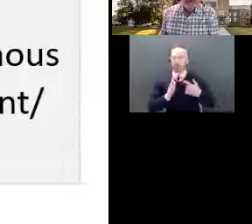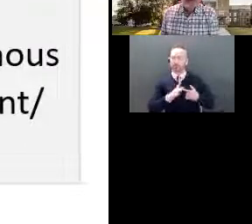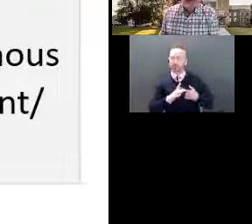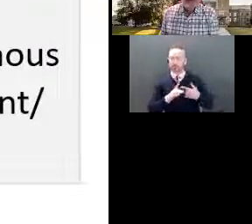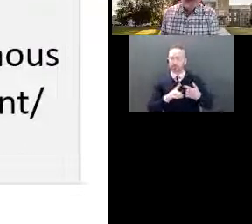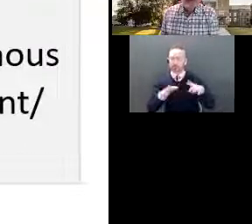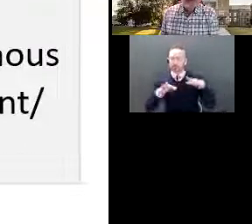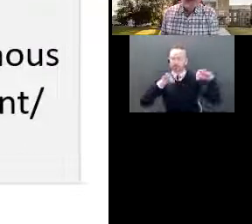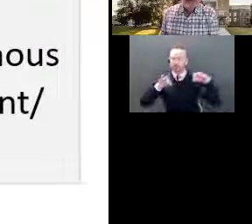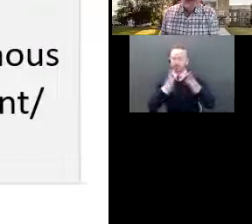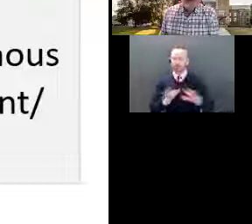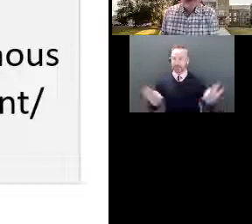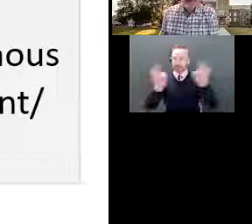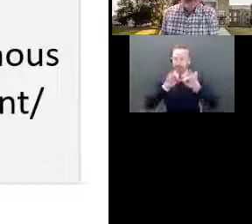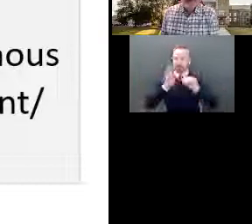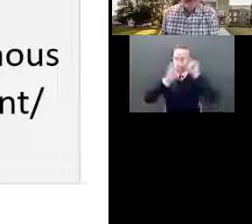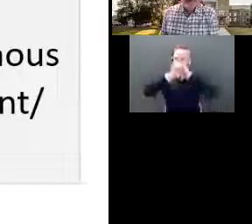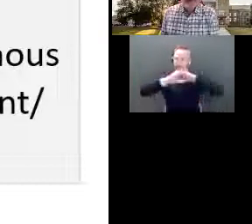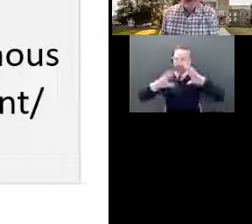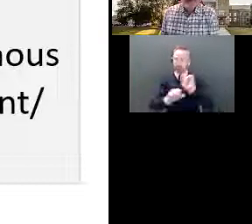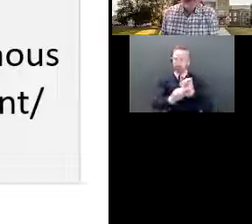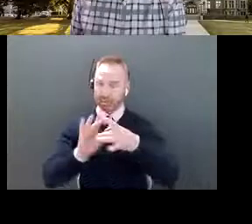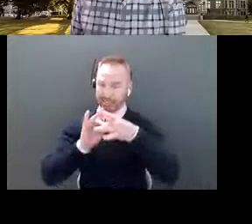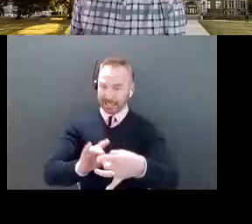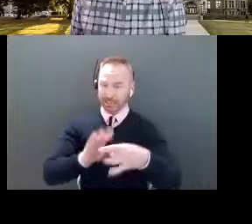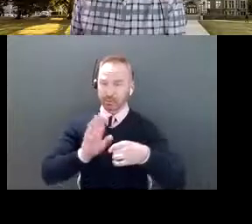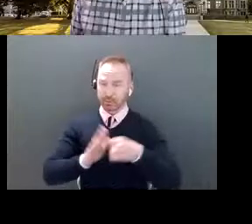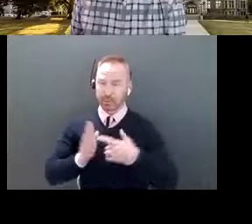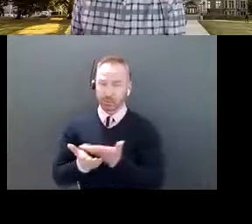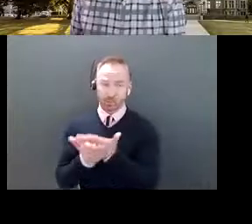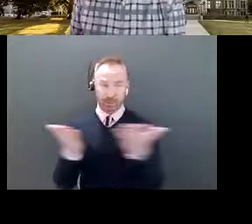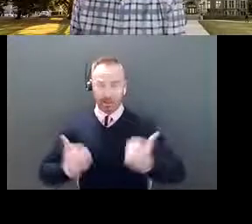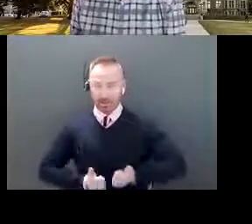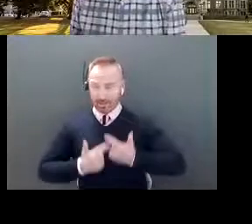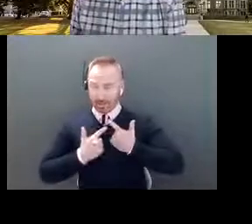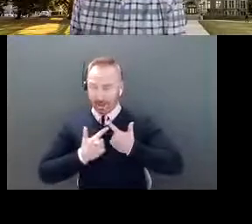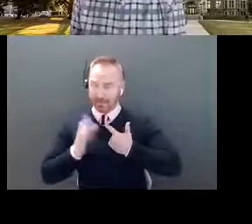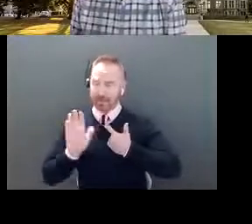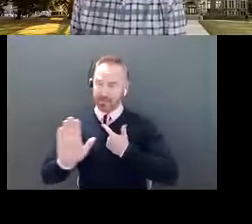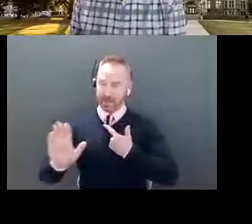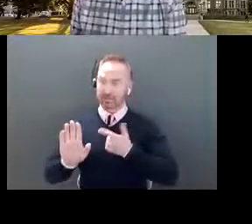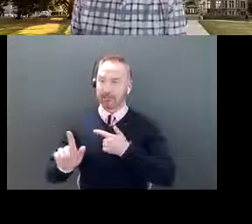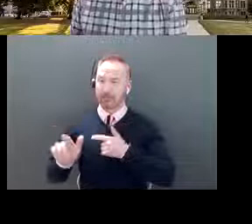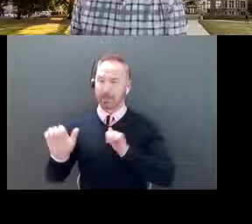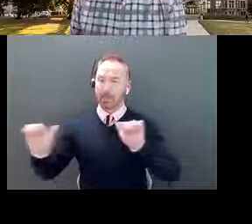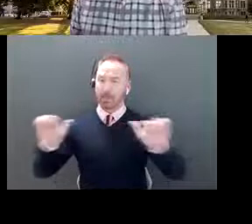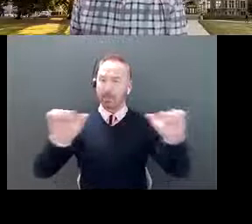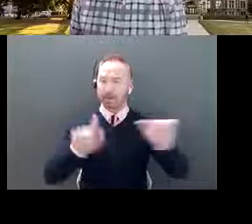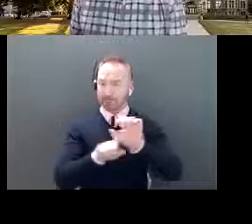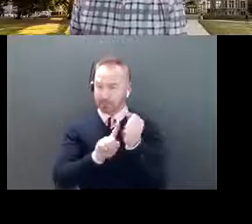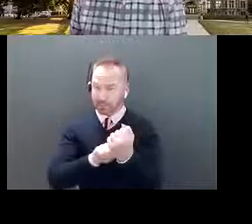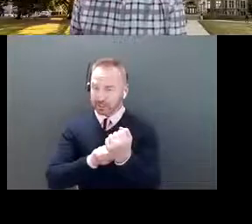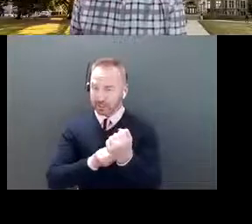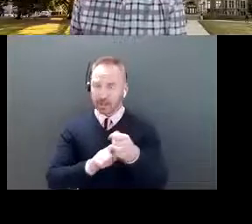context of people's lives. Obviously, there are many vulnerable populations. Obviously, older couples,